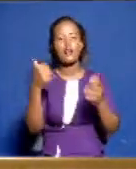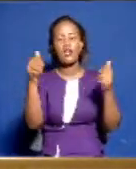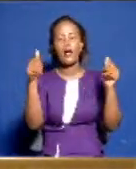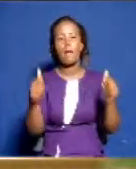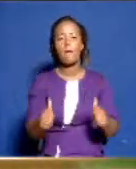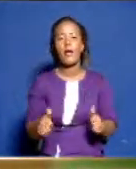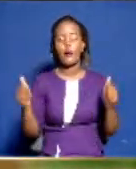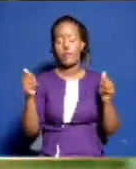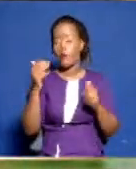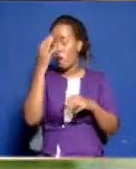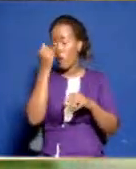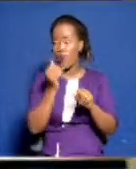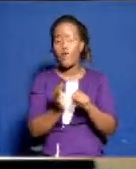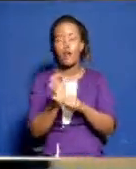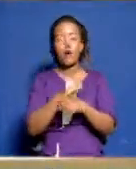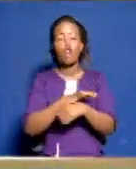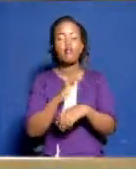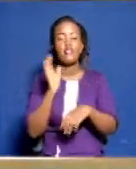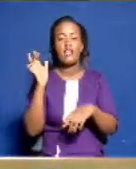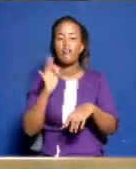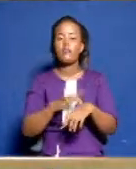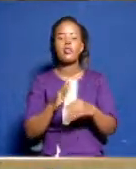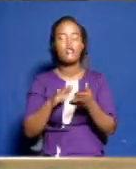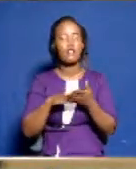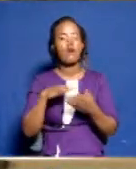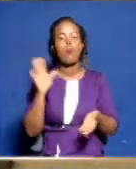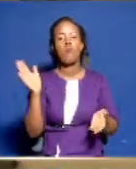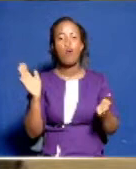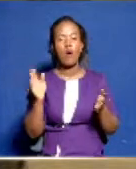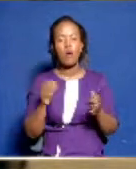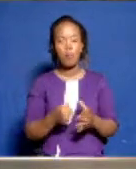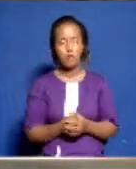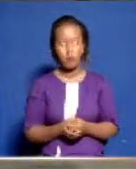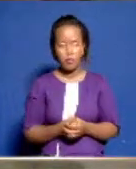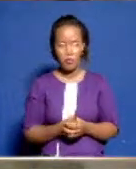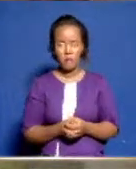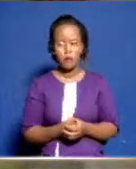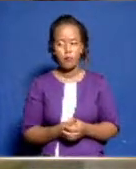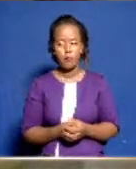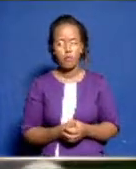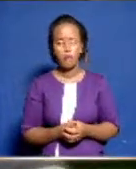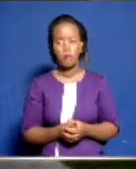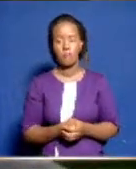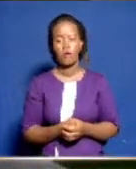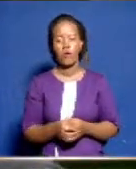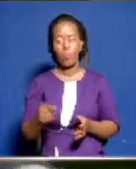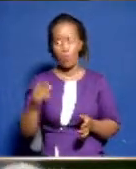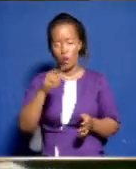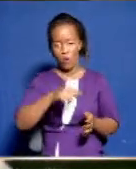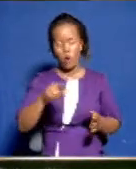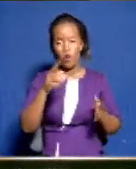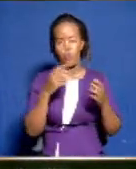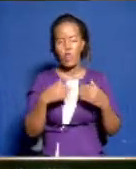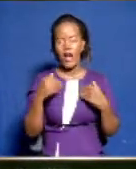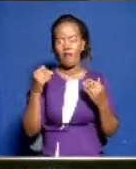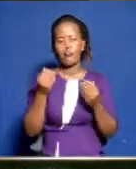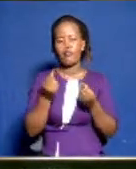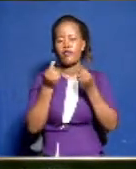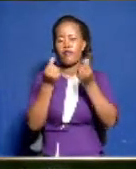is affecting export of flowers to some markets, as Isabella explains. We have a very limited